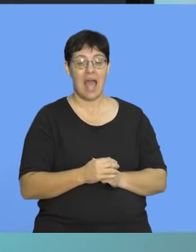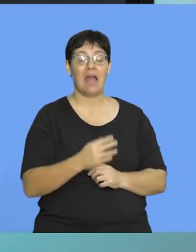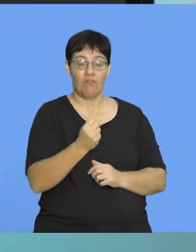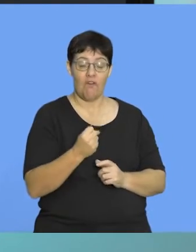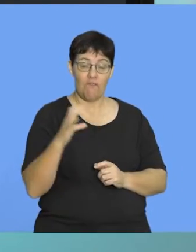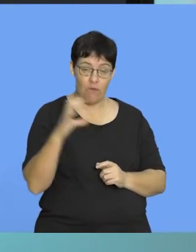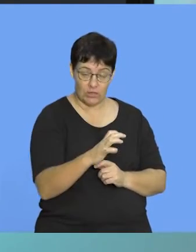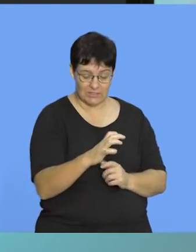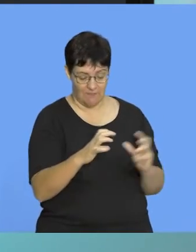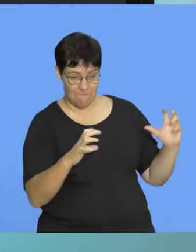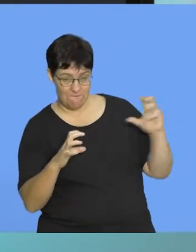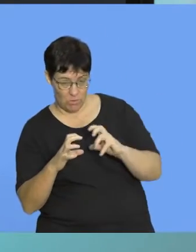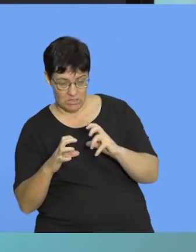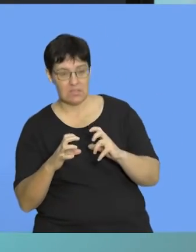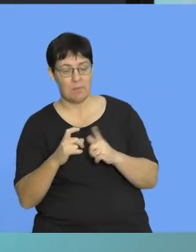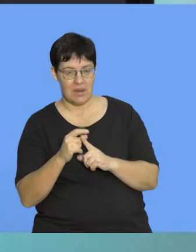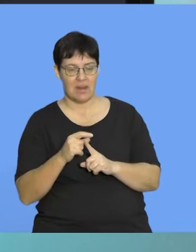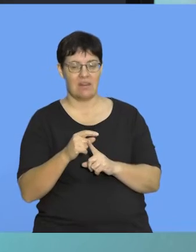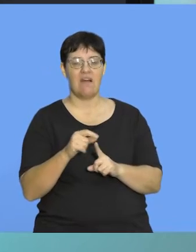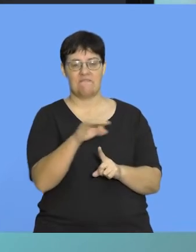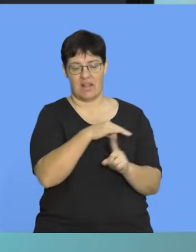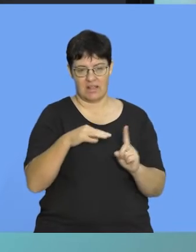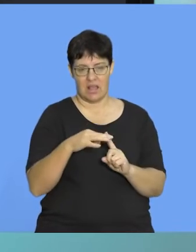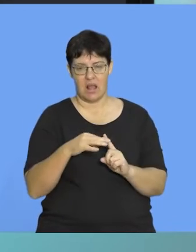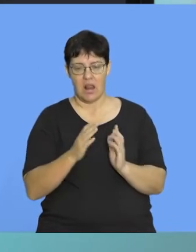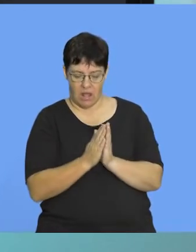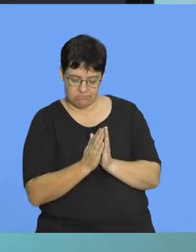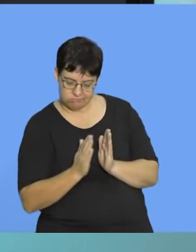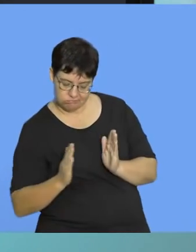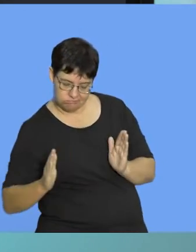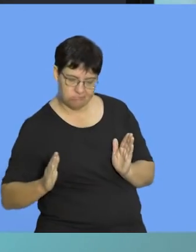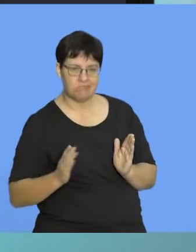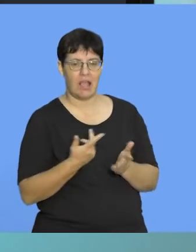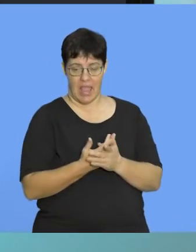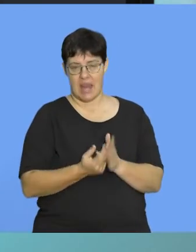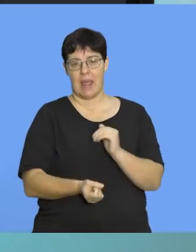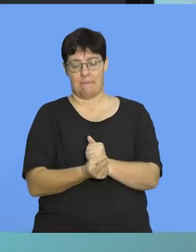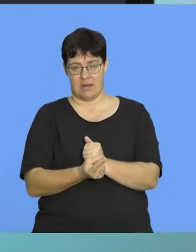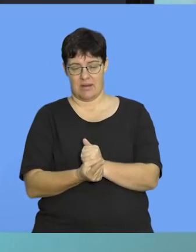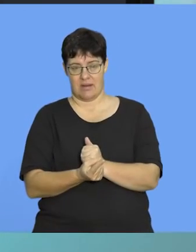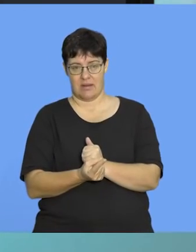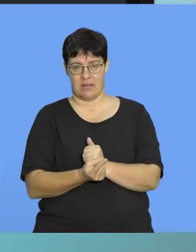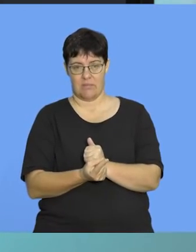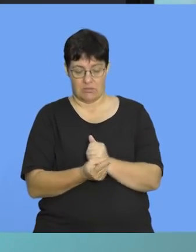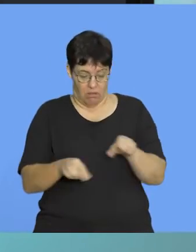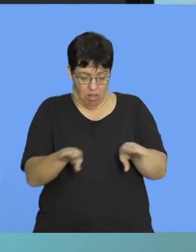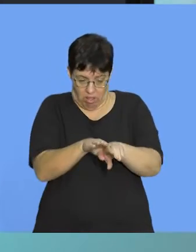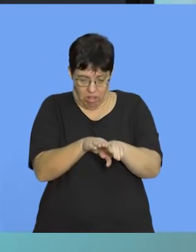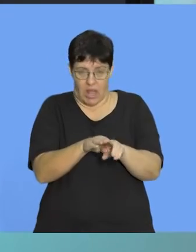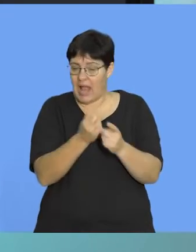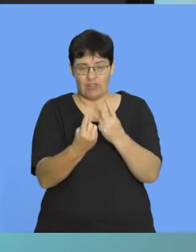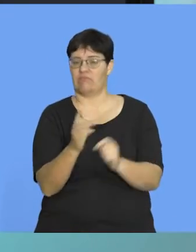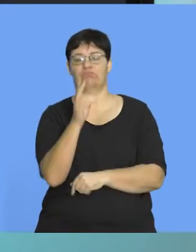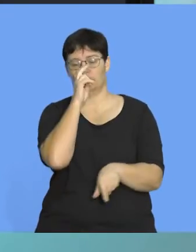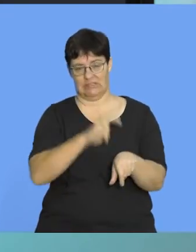gravitational force is a field force. It can act over a distance. We don't have to have the objects right on top of each